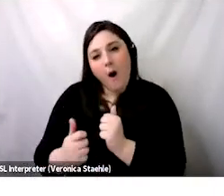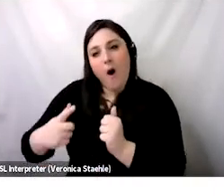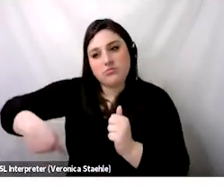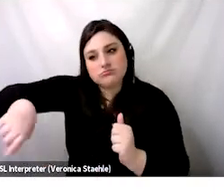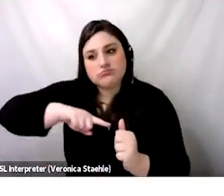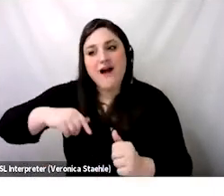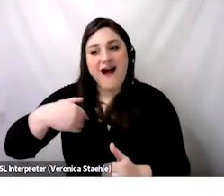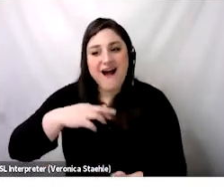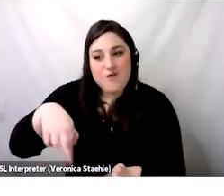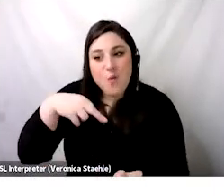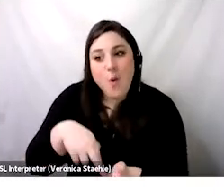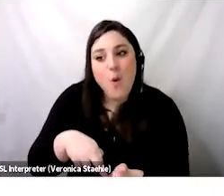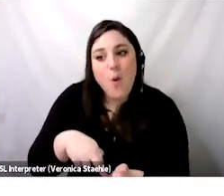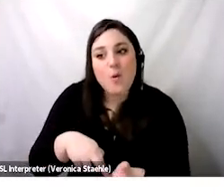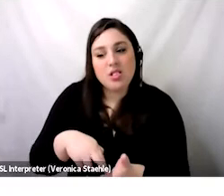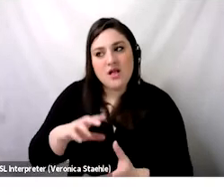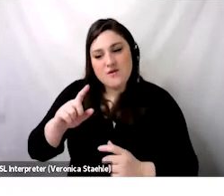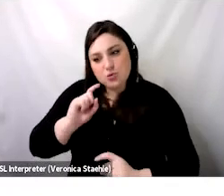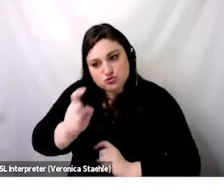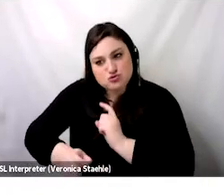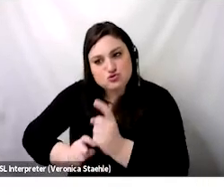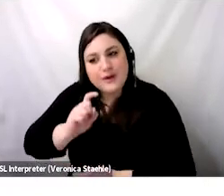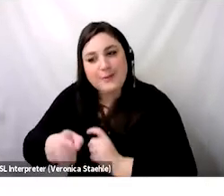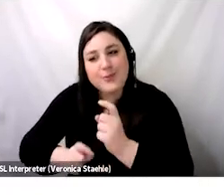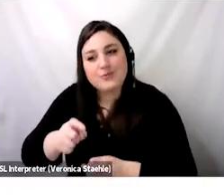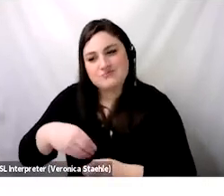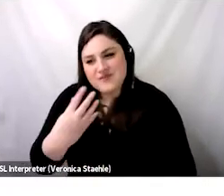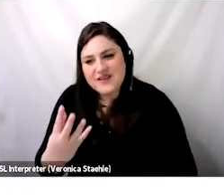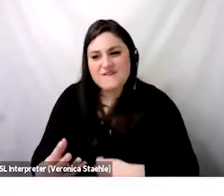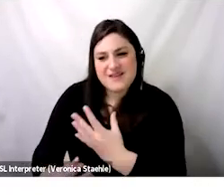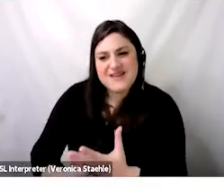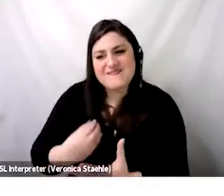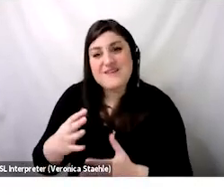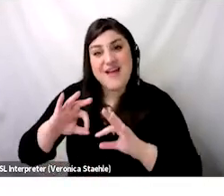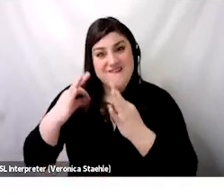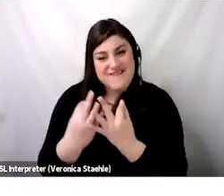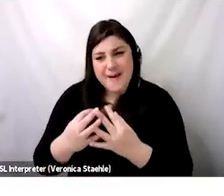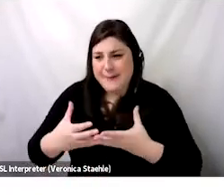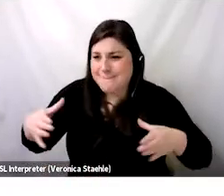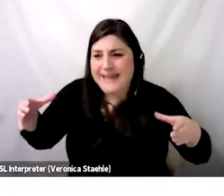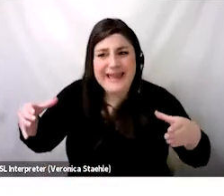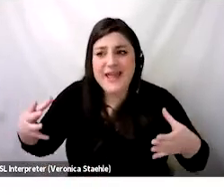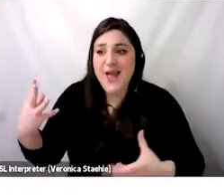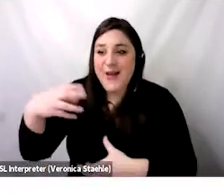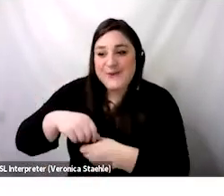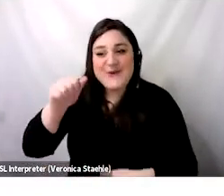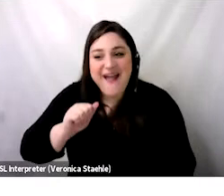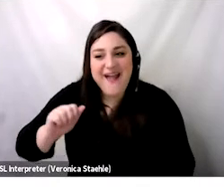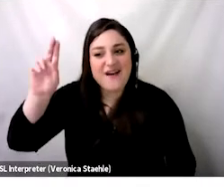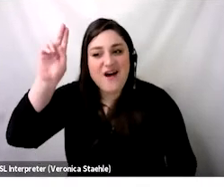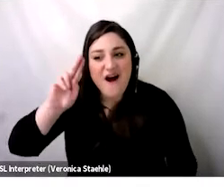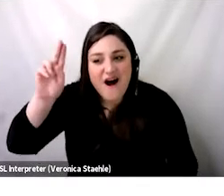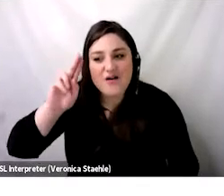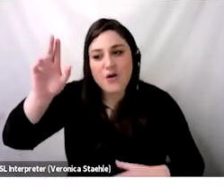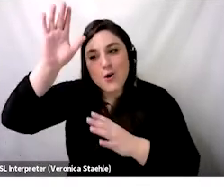Extended families are welcome. They're large, including aunts and uncles and cousins. Indigenous people view